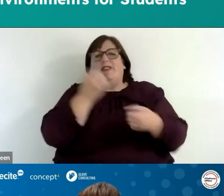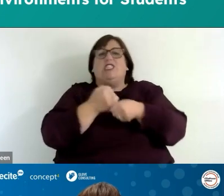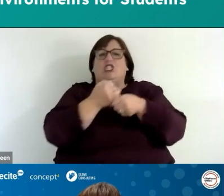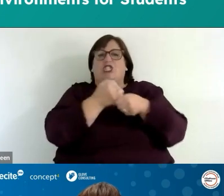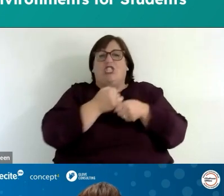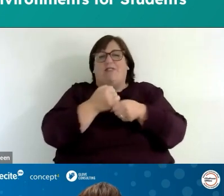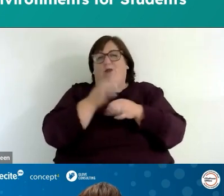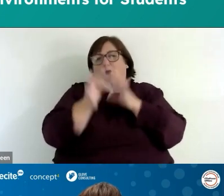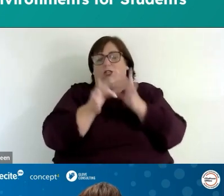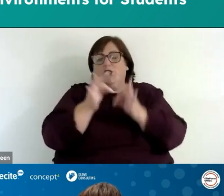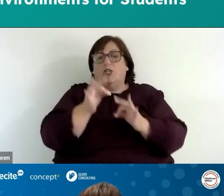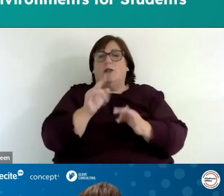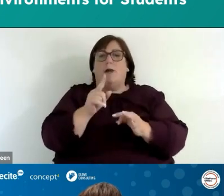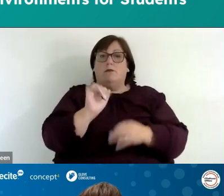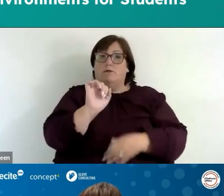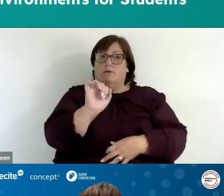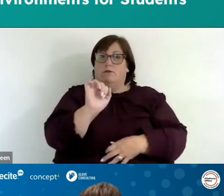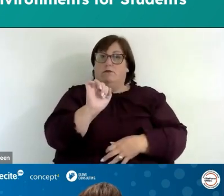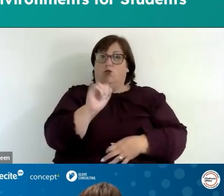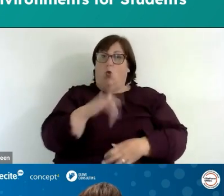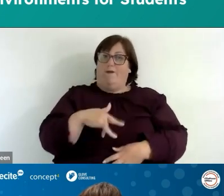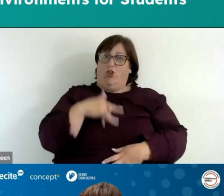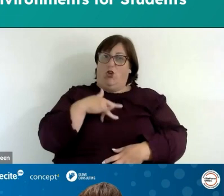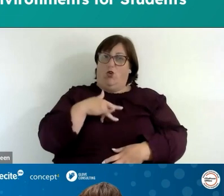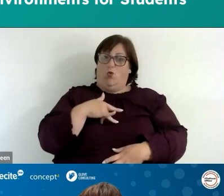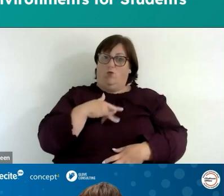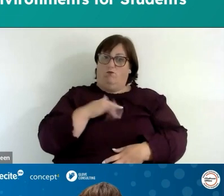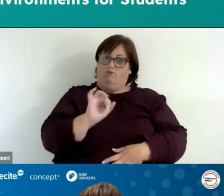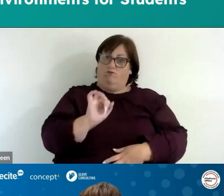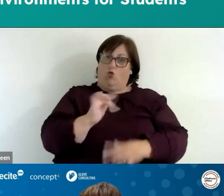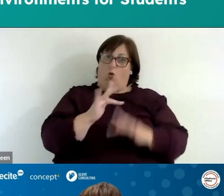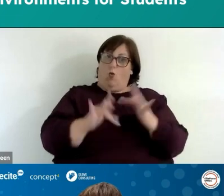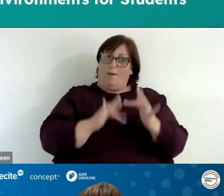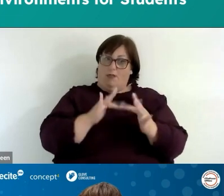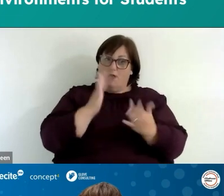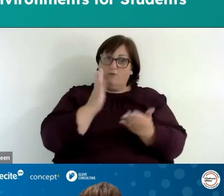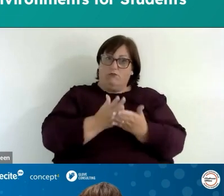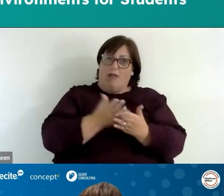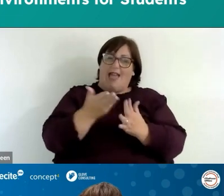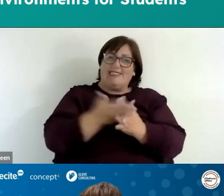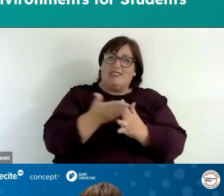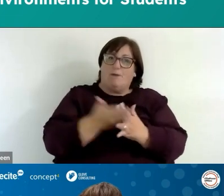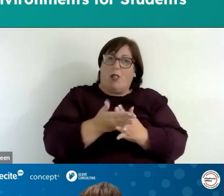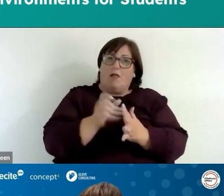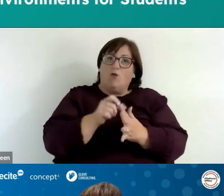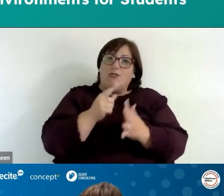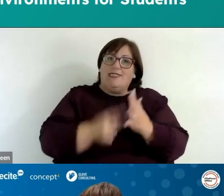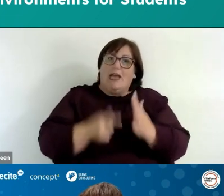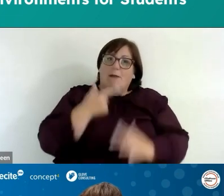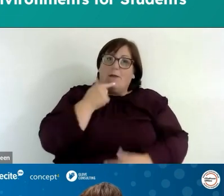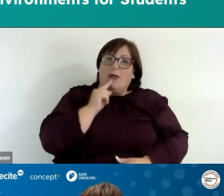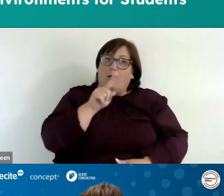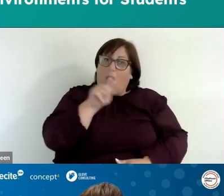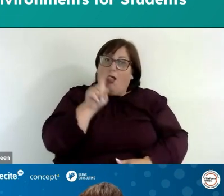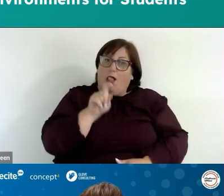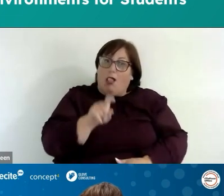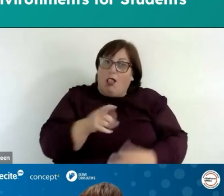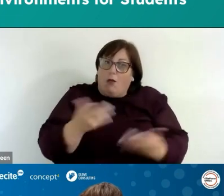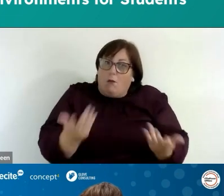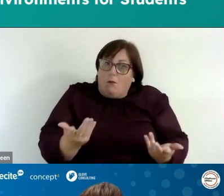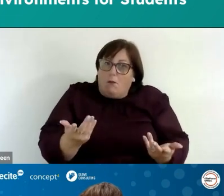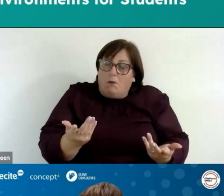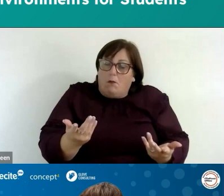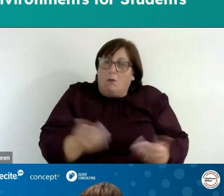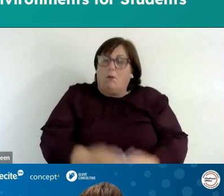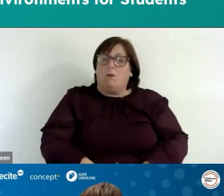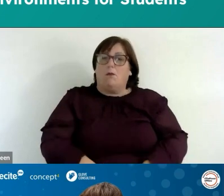for that, but do you consider your website or websites accessible for people with disabilities? And I do caveat this question because I understand